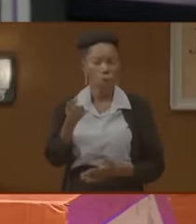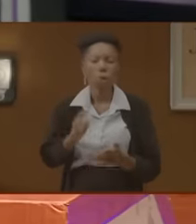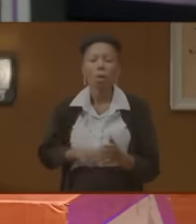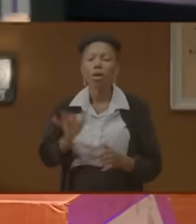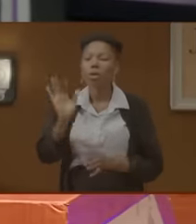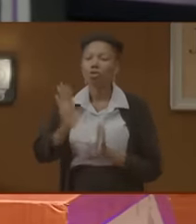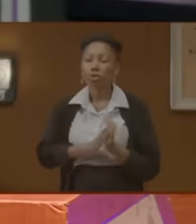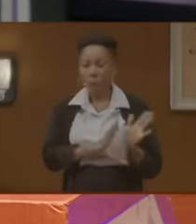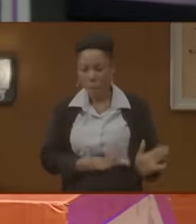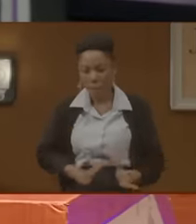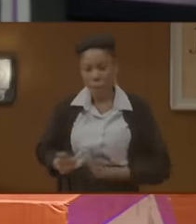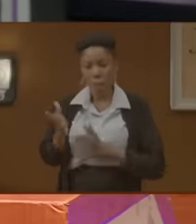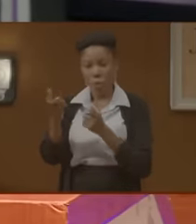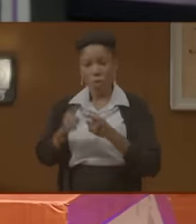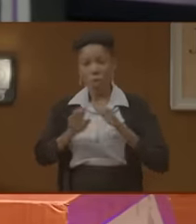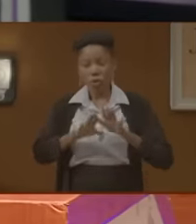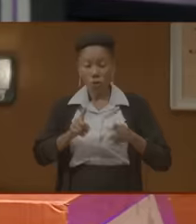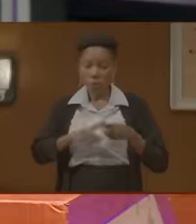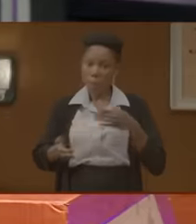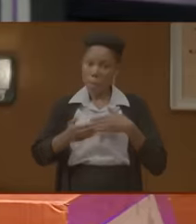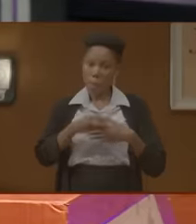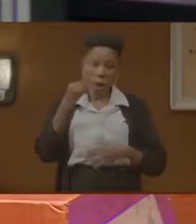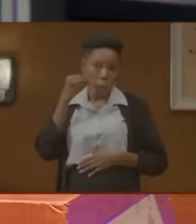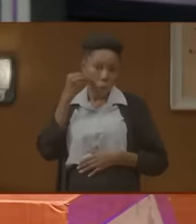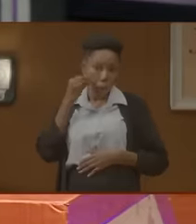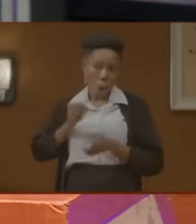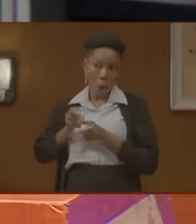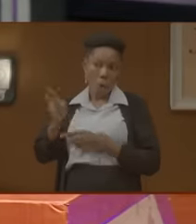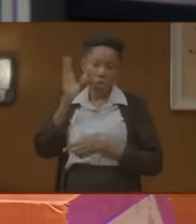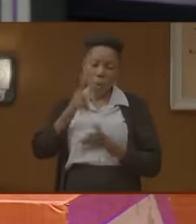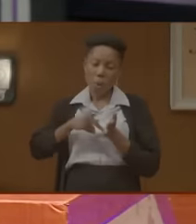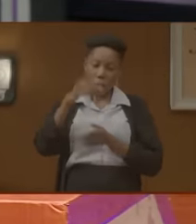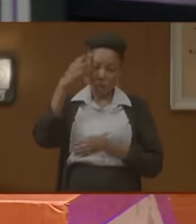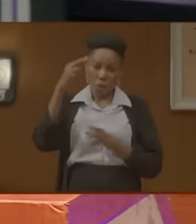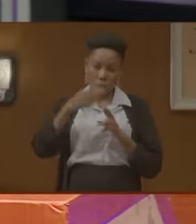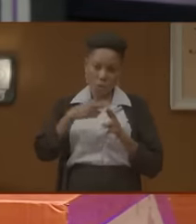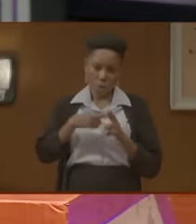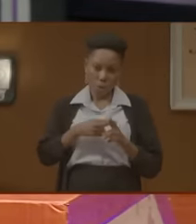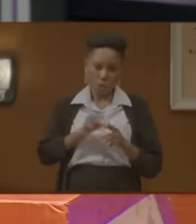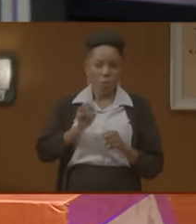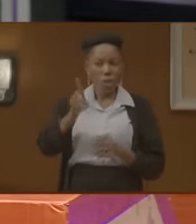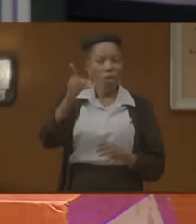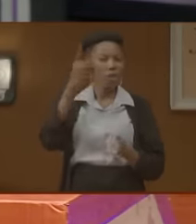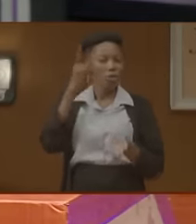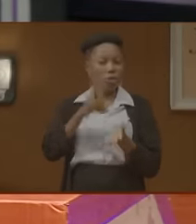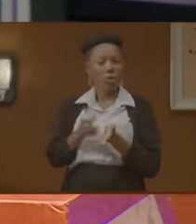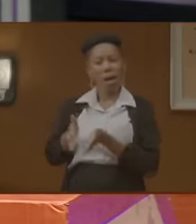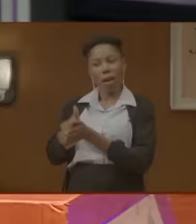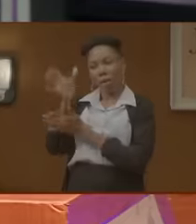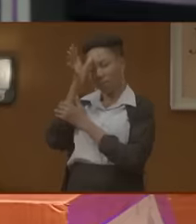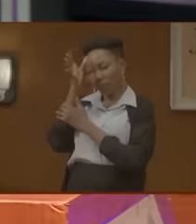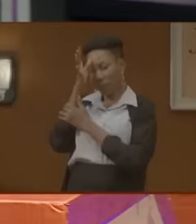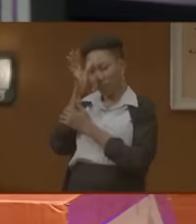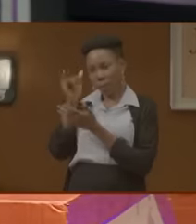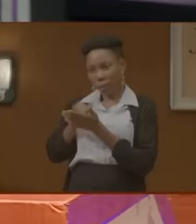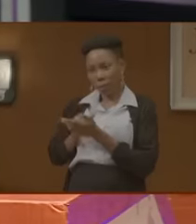plan? Should the children return back? Should we come back home? Are you going to renew the rent? So my daughter asked him. He said, since they want to